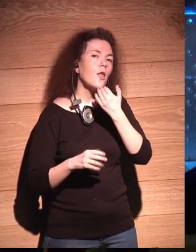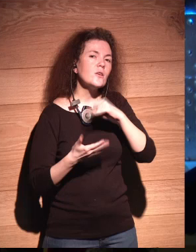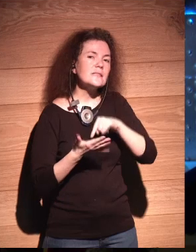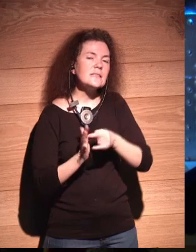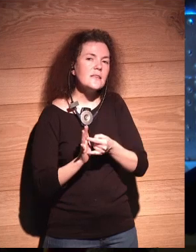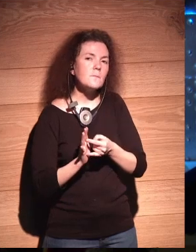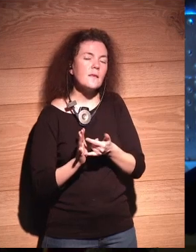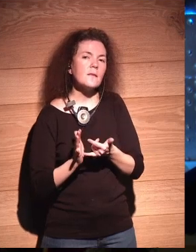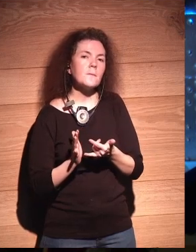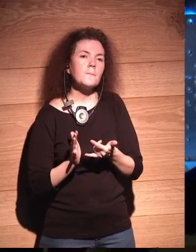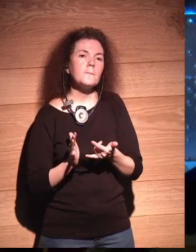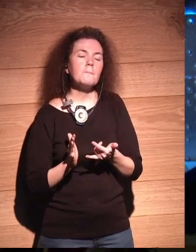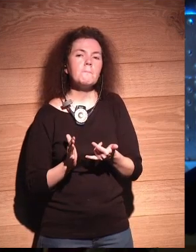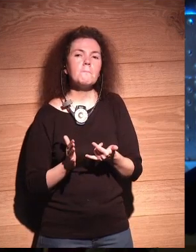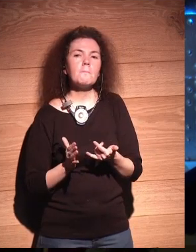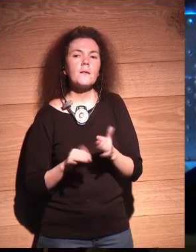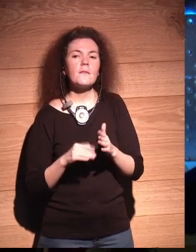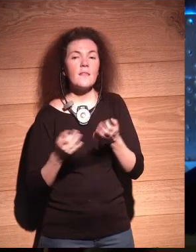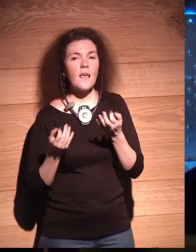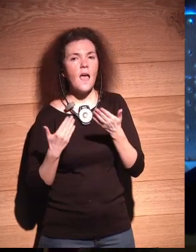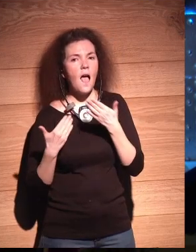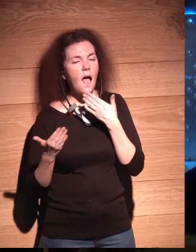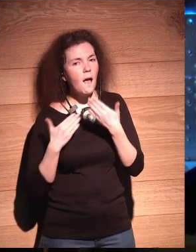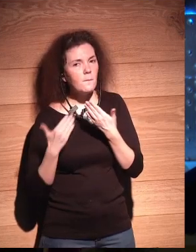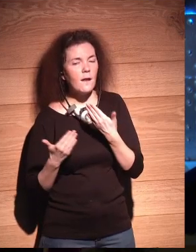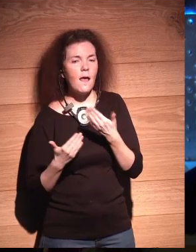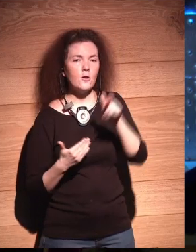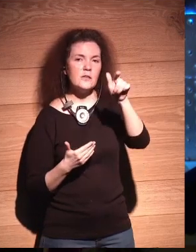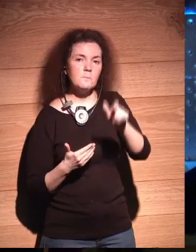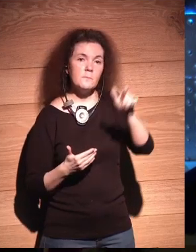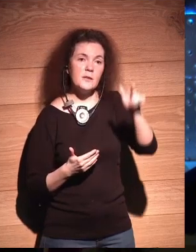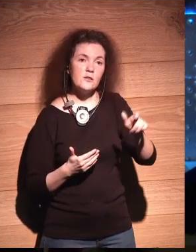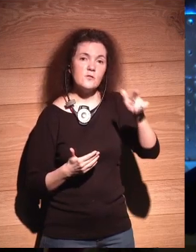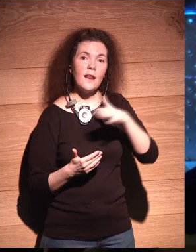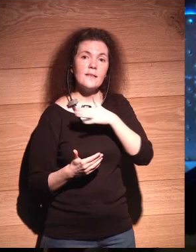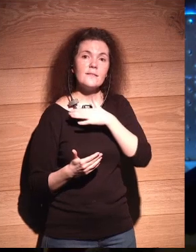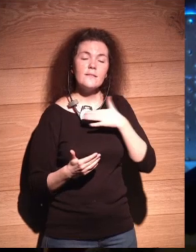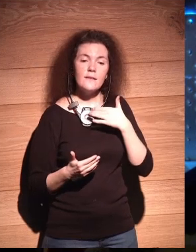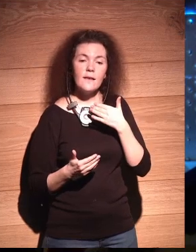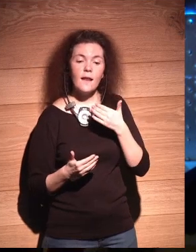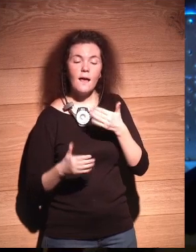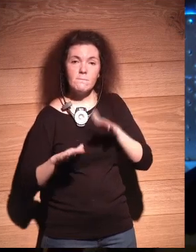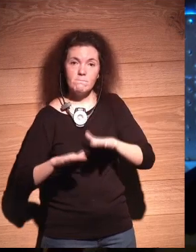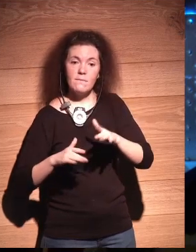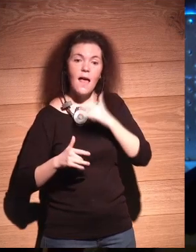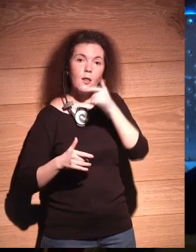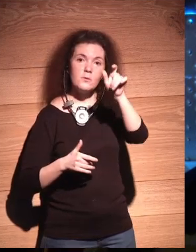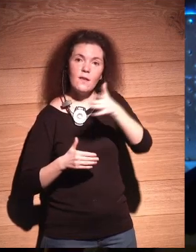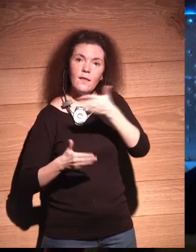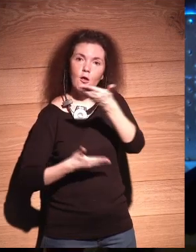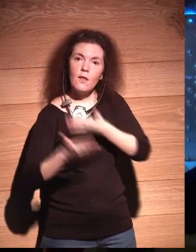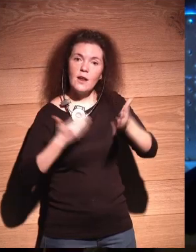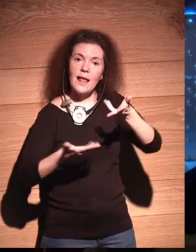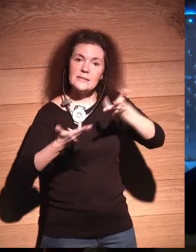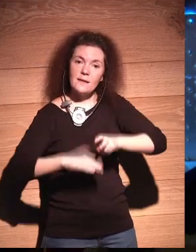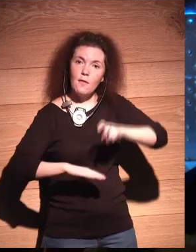to people who might want to do it. I needed to find a collaborator, a person who would sit there and do this and